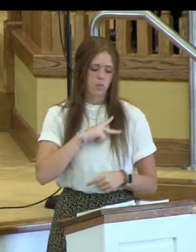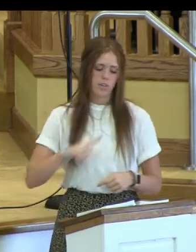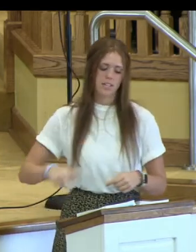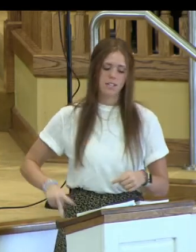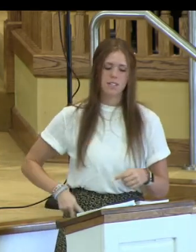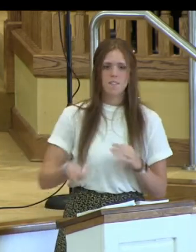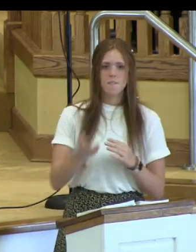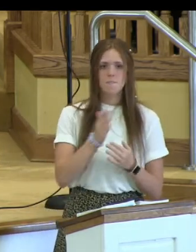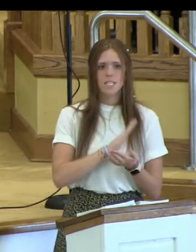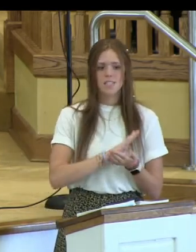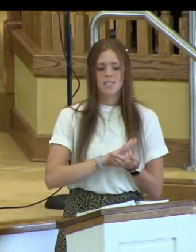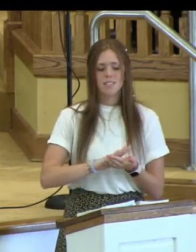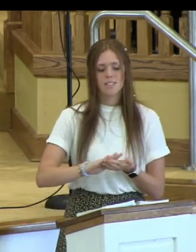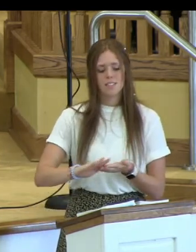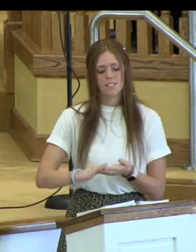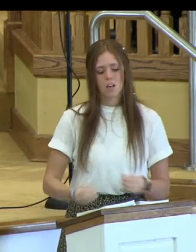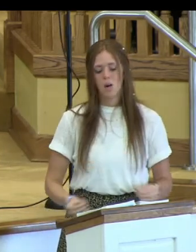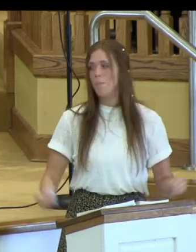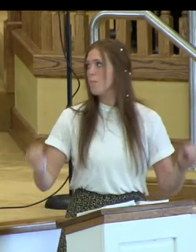prince, again,